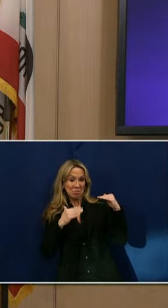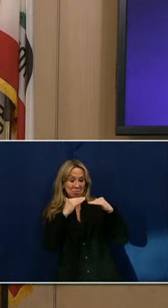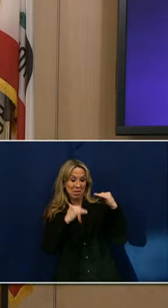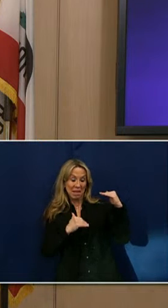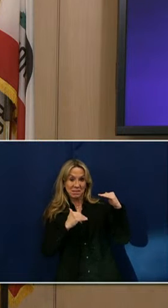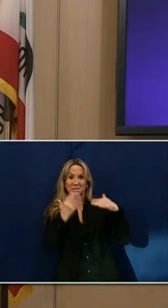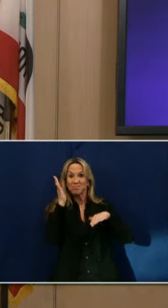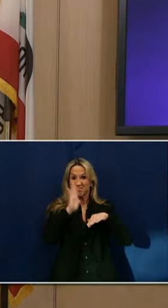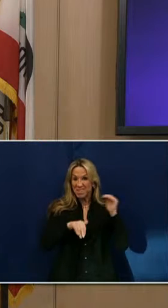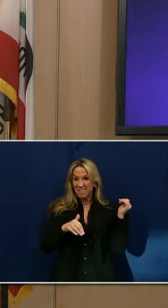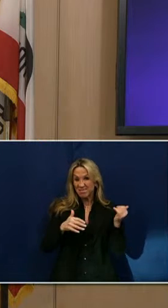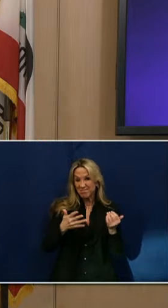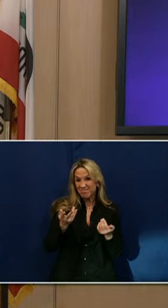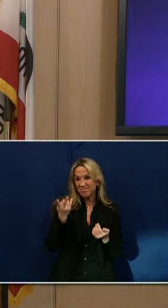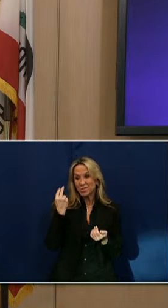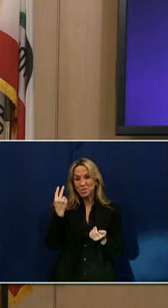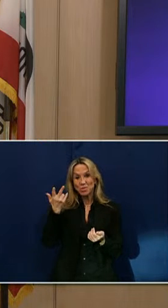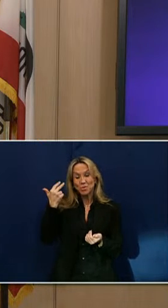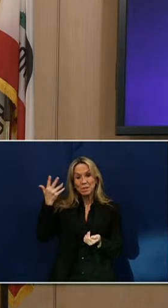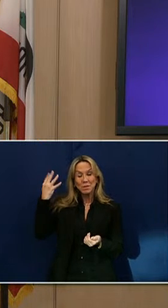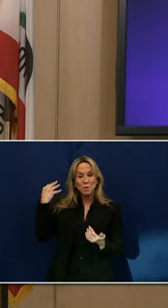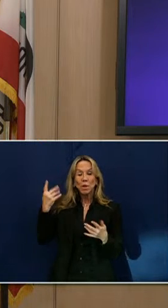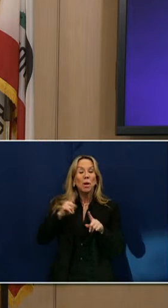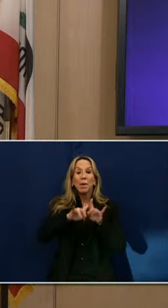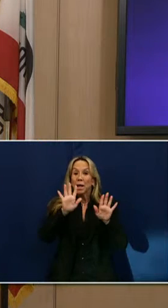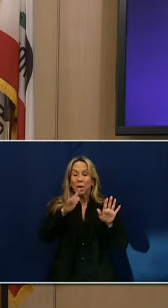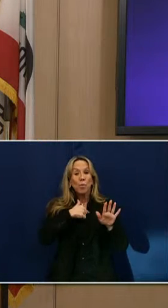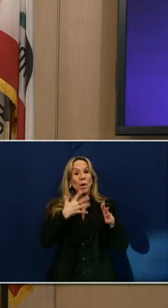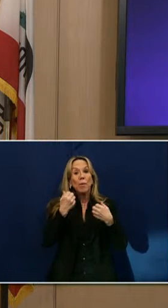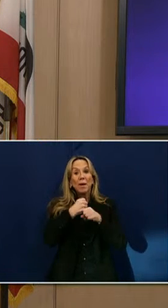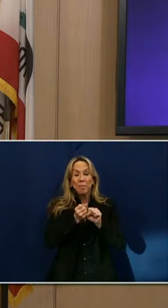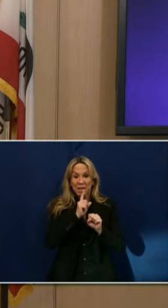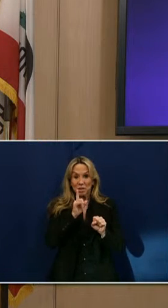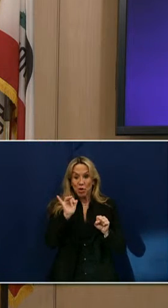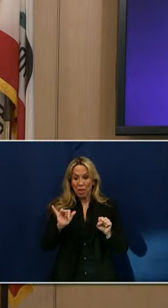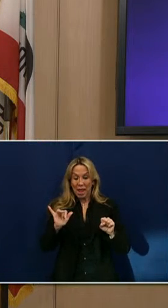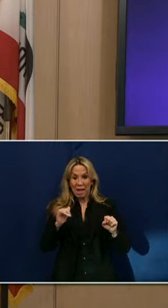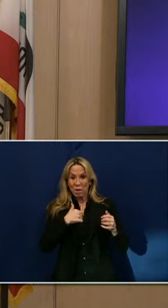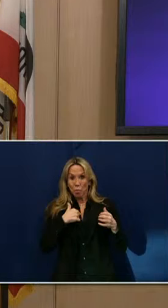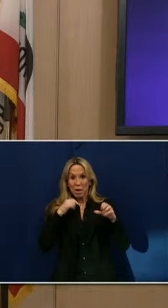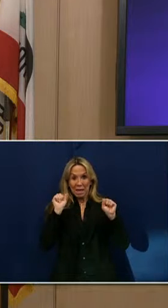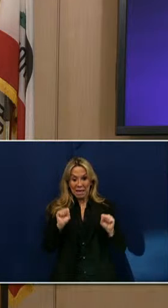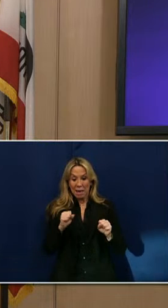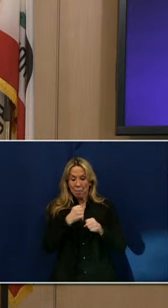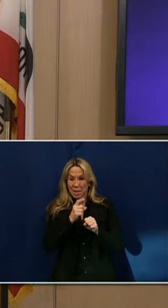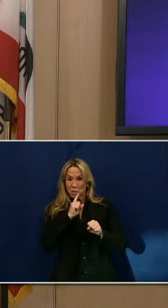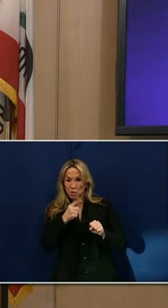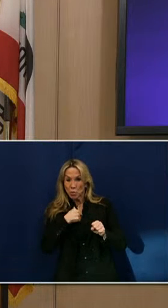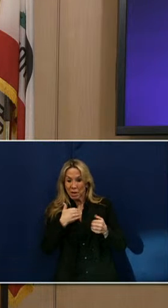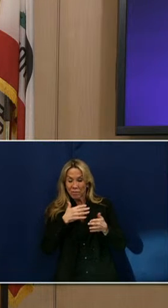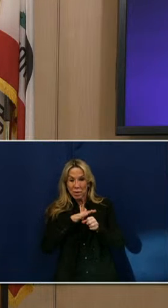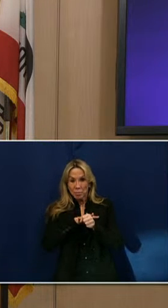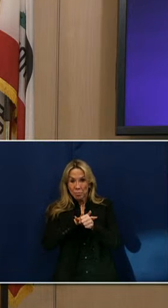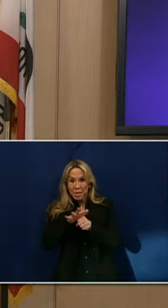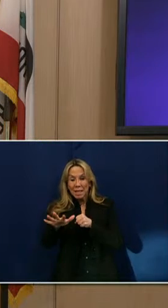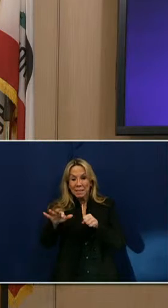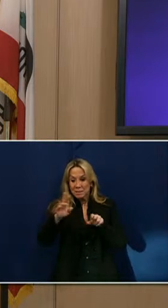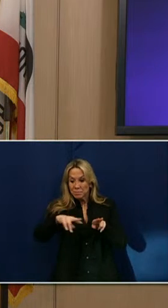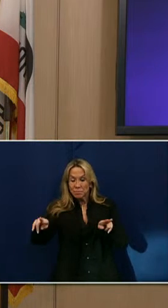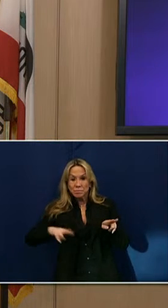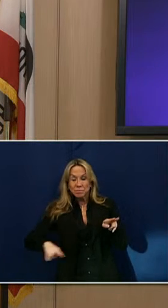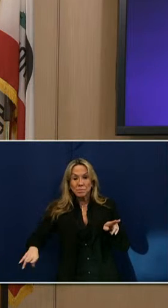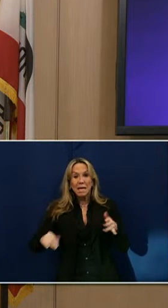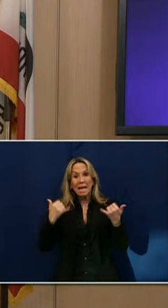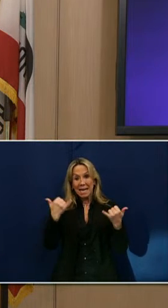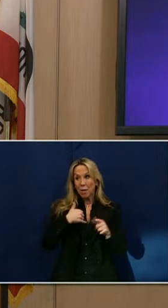the pandemic surge become greater. We have an ability to expand from the dedicated 48 ICU beds